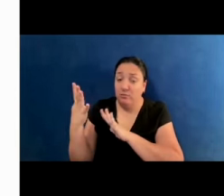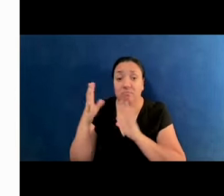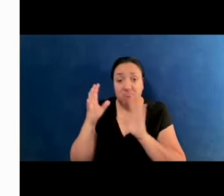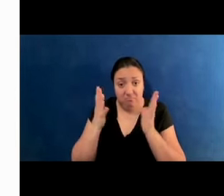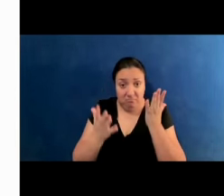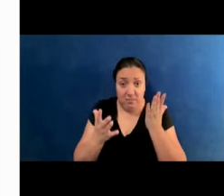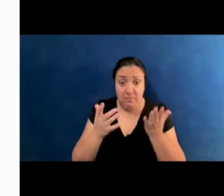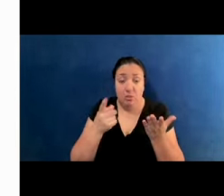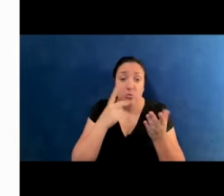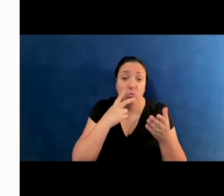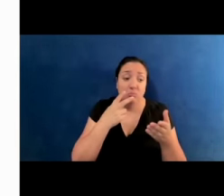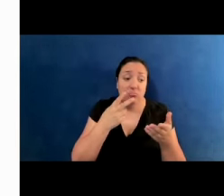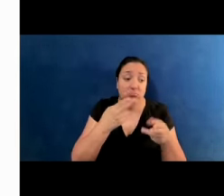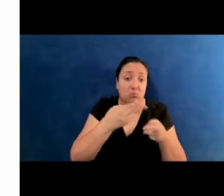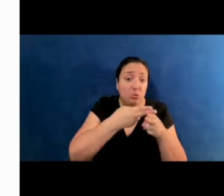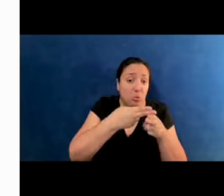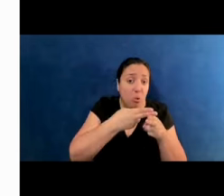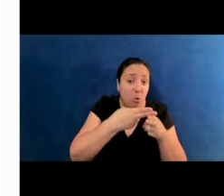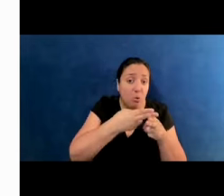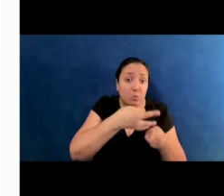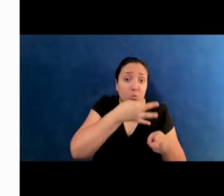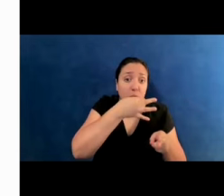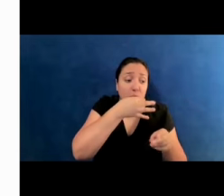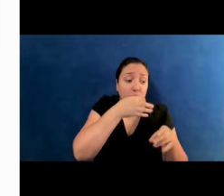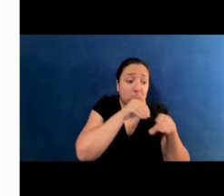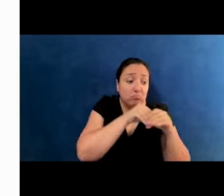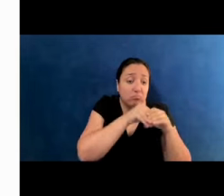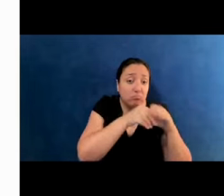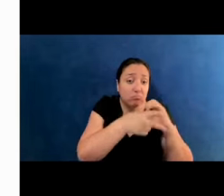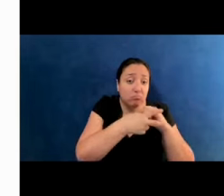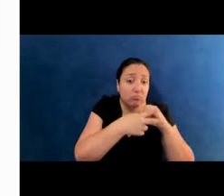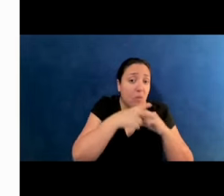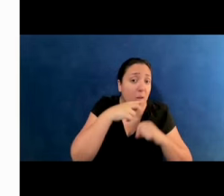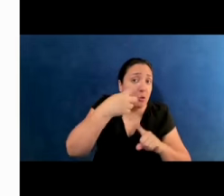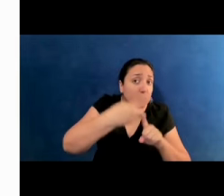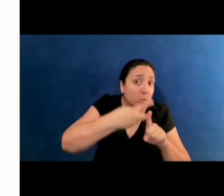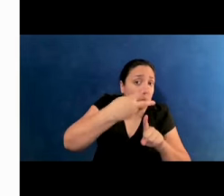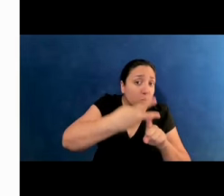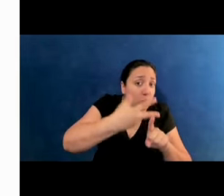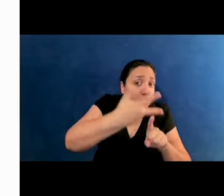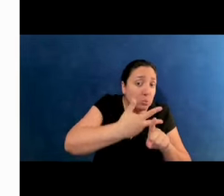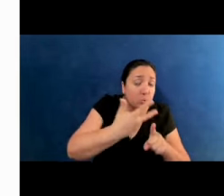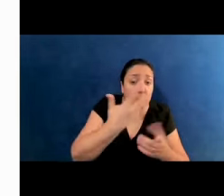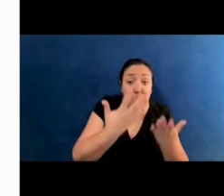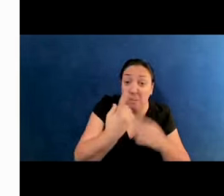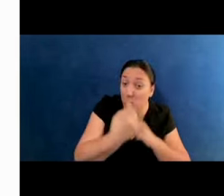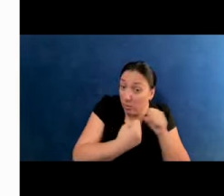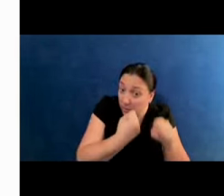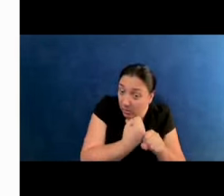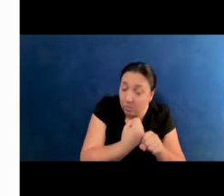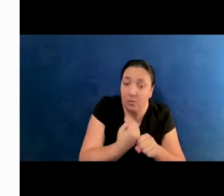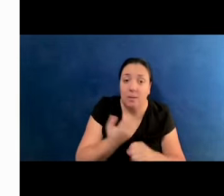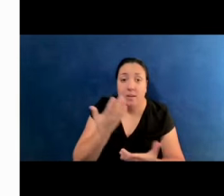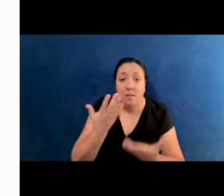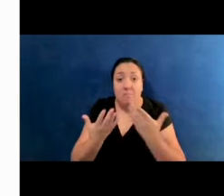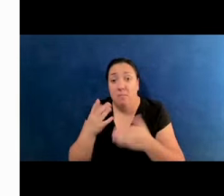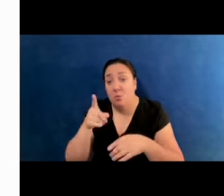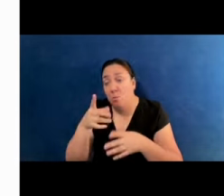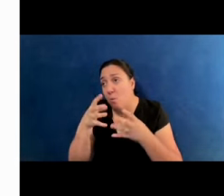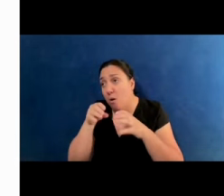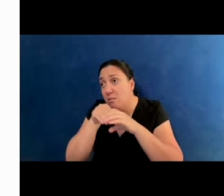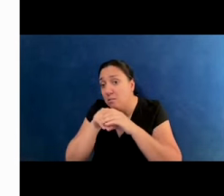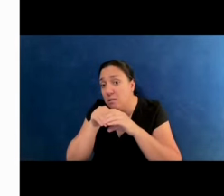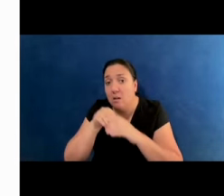be saving for short-term spending, maybe money that you need in the next few months or a year. You might want to save that in, let's say,